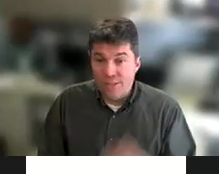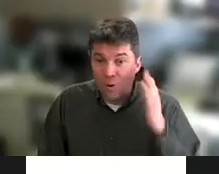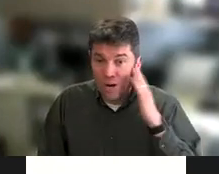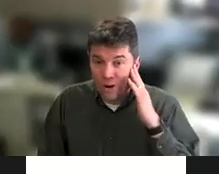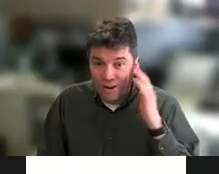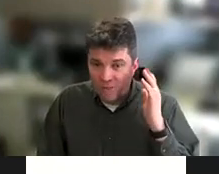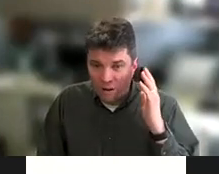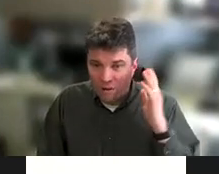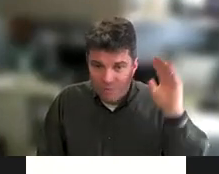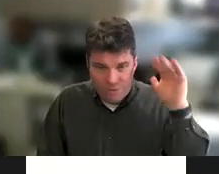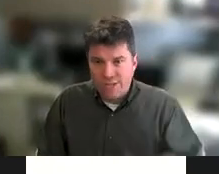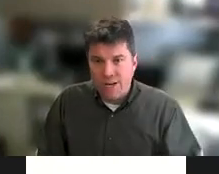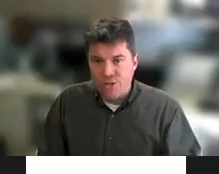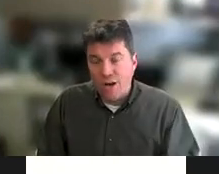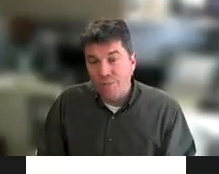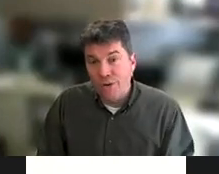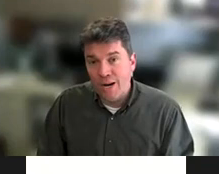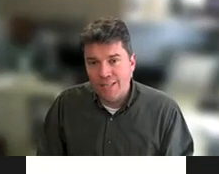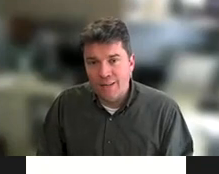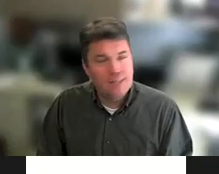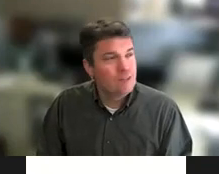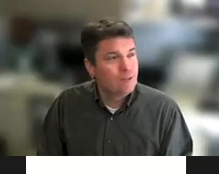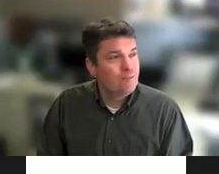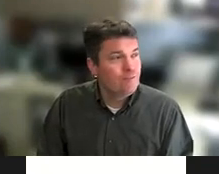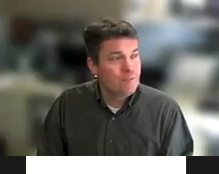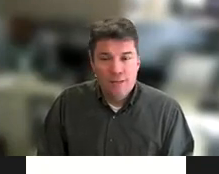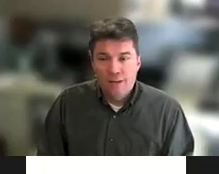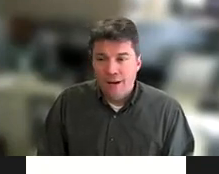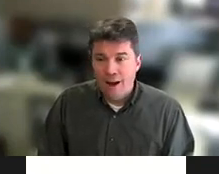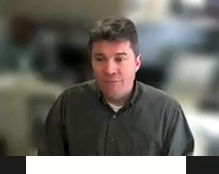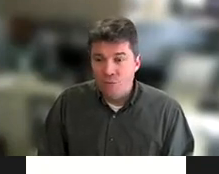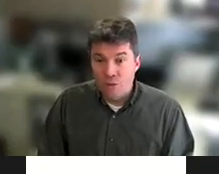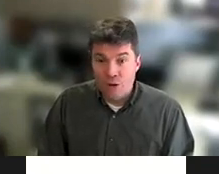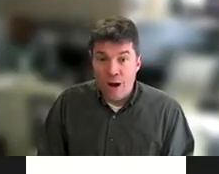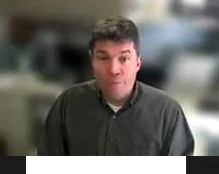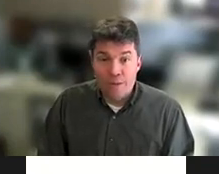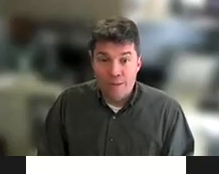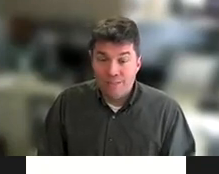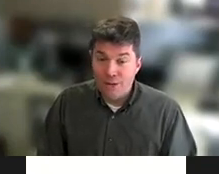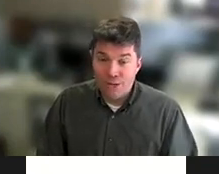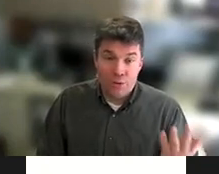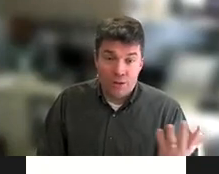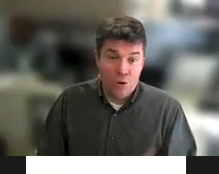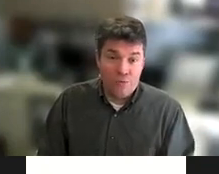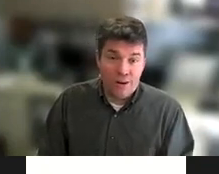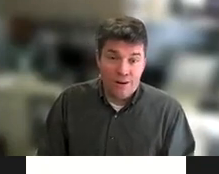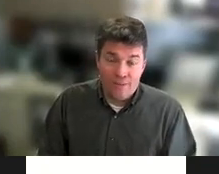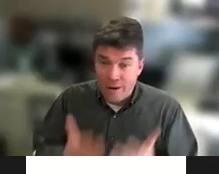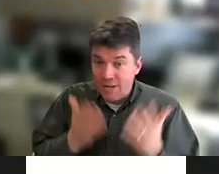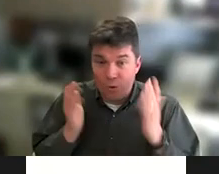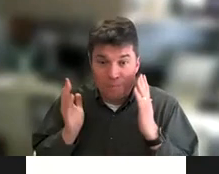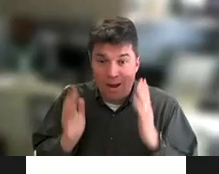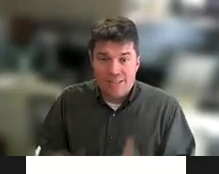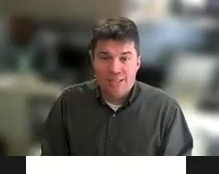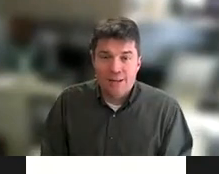But when there's no hearing involved, the percentage drops drastically. I often will go out in public, especially with COVID